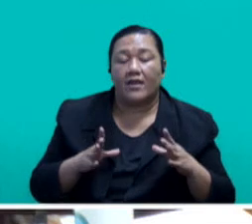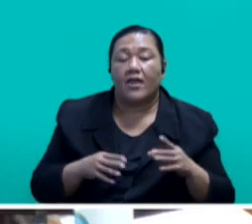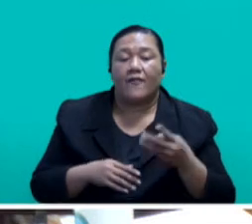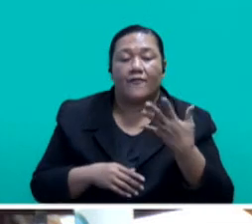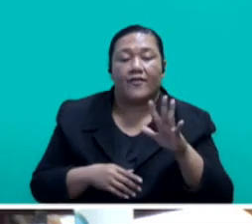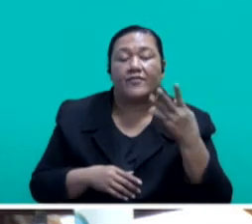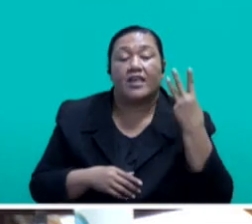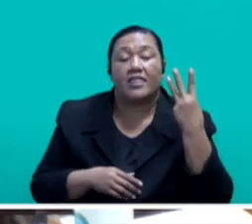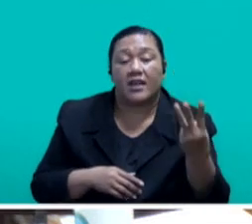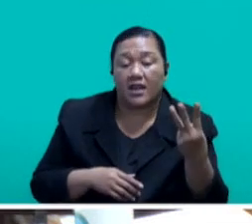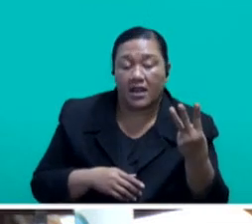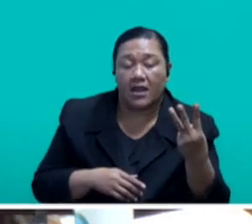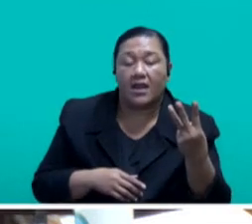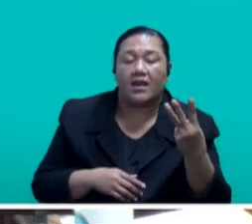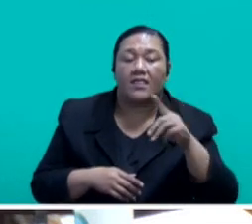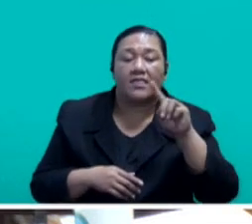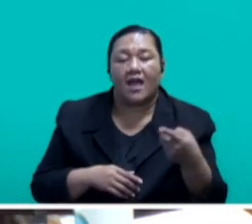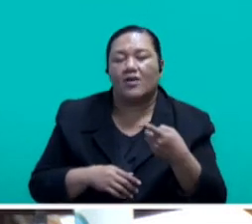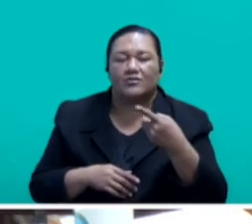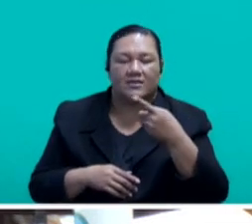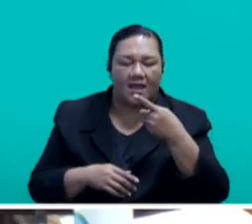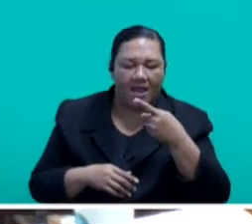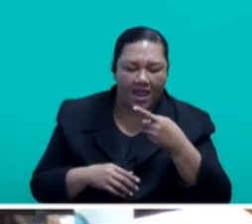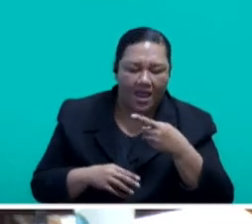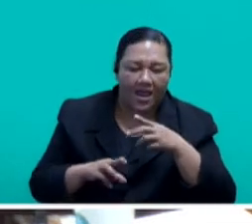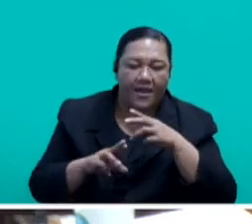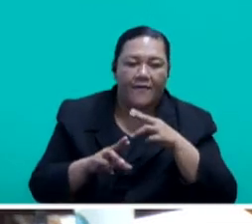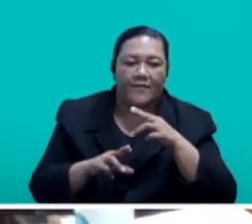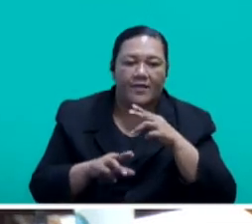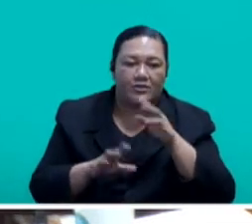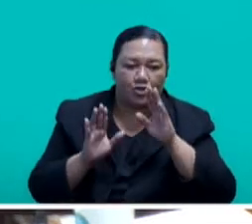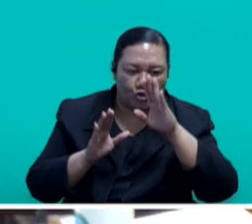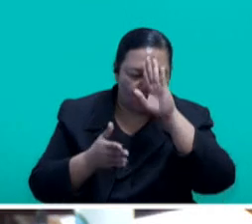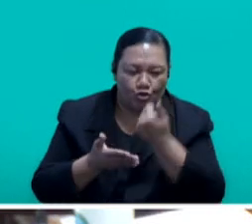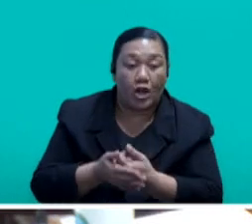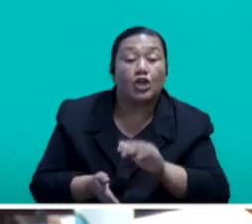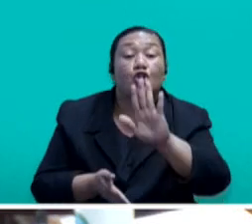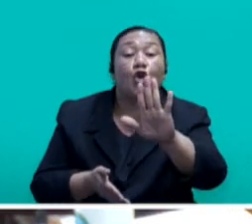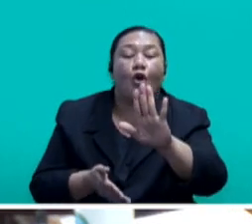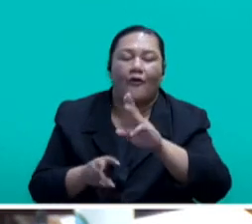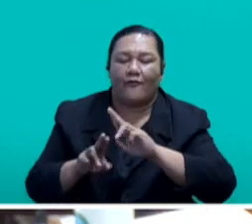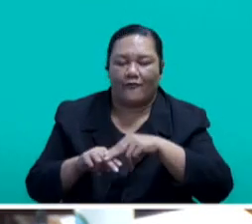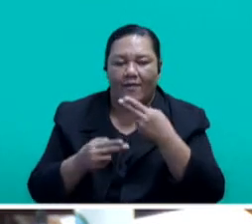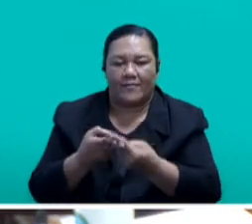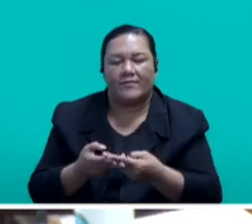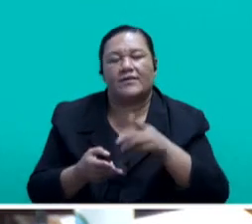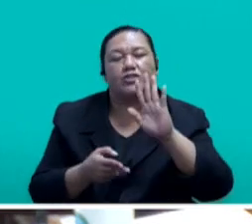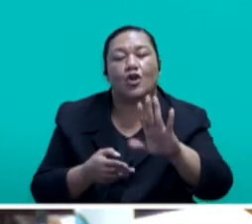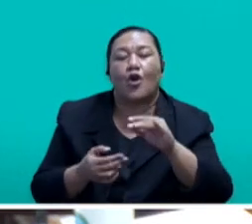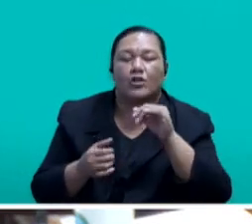53,000 students, your relatives, honorable members, your sons, your daughters, your granddaughters,